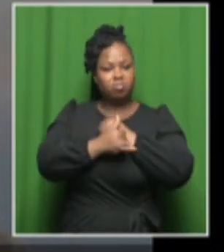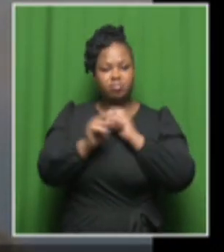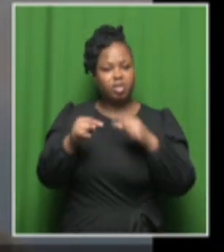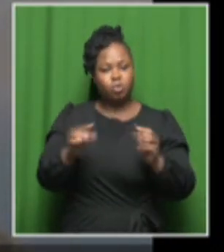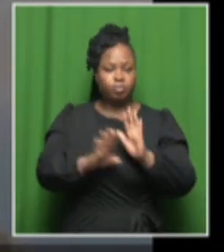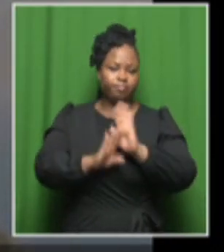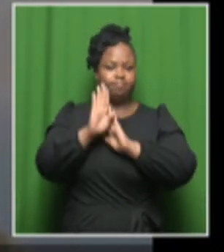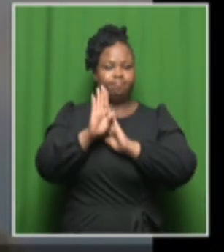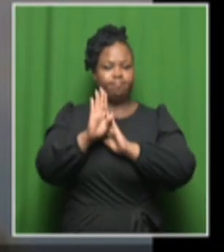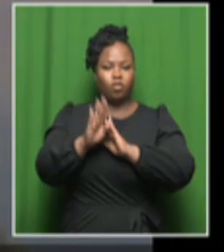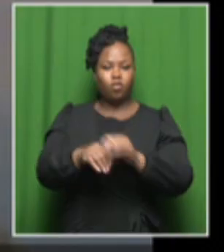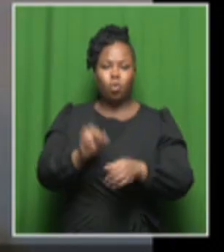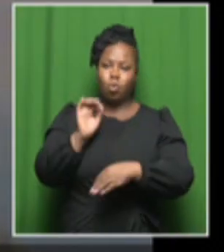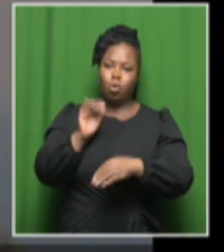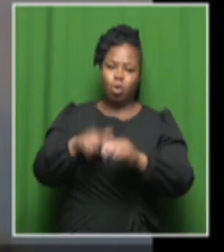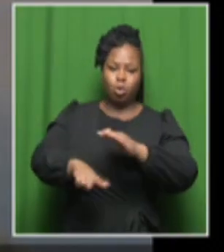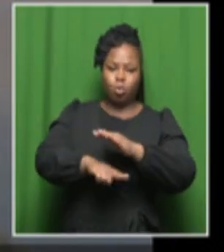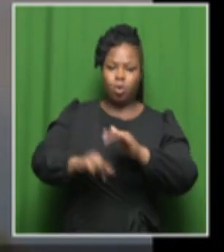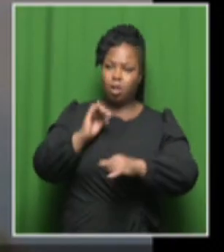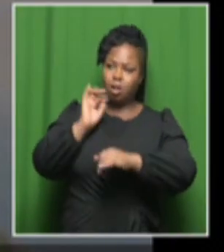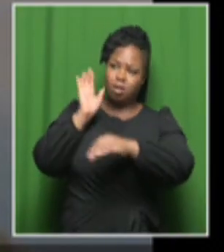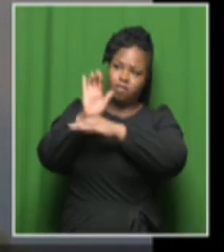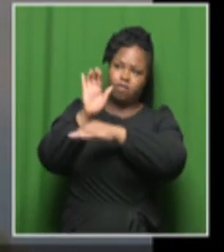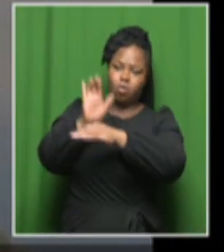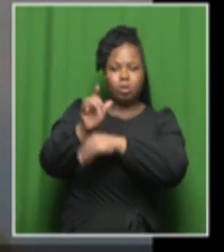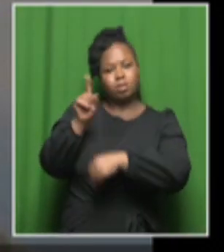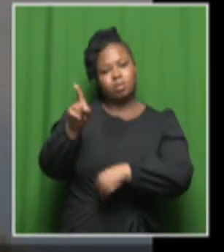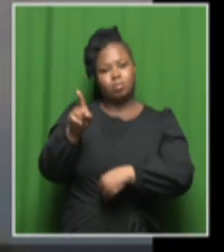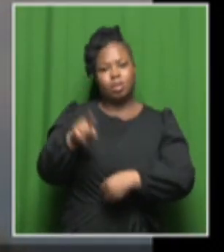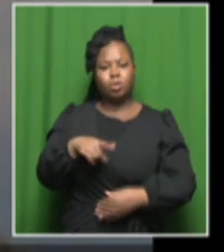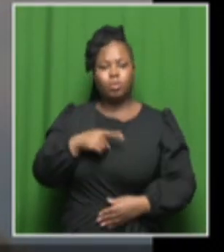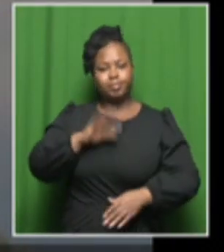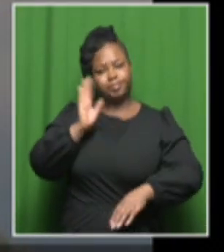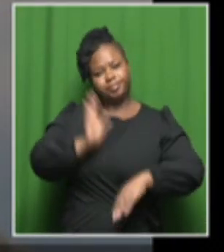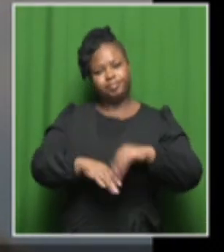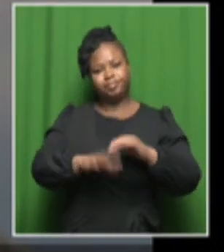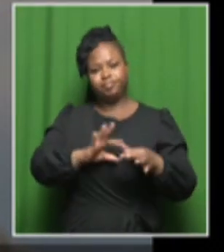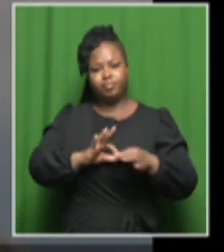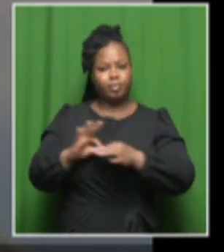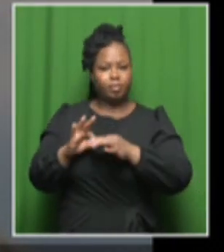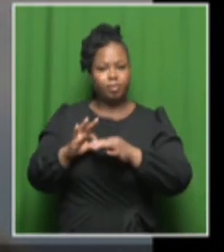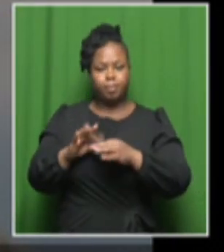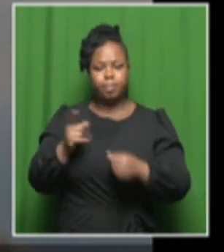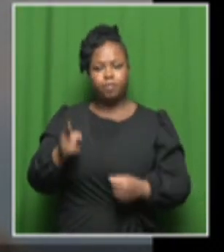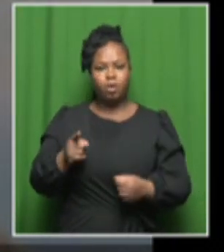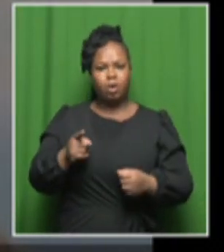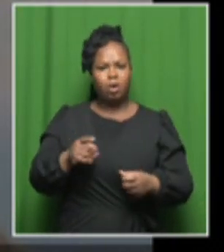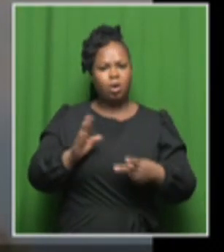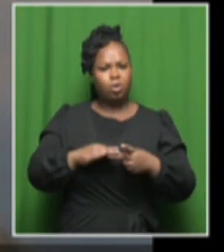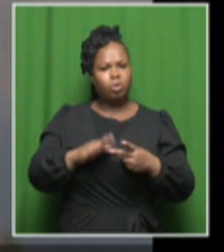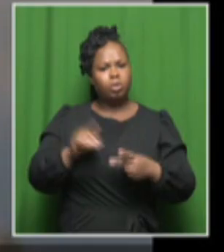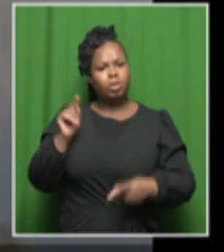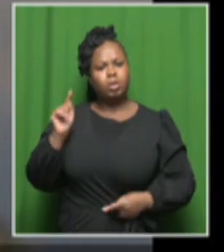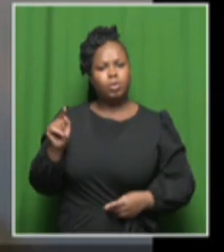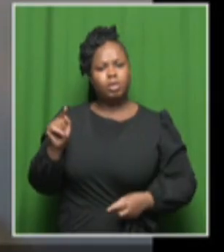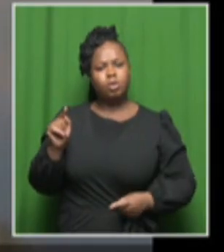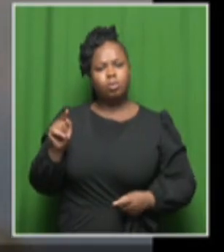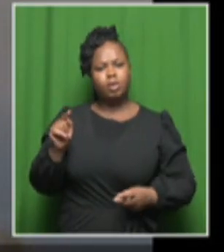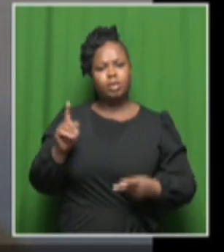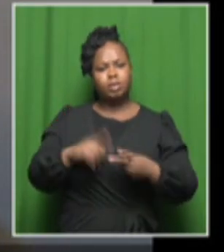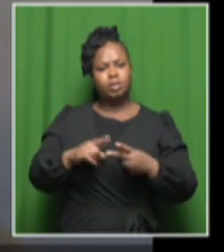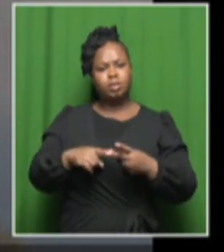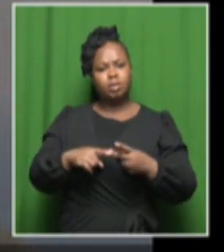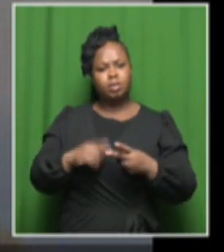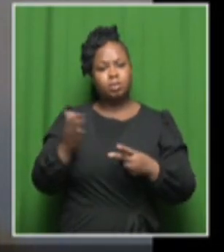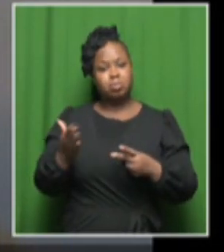to domestic or foreign capital markets that charge them market-related or any interest whatsoever. And that would have sped